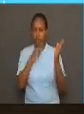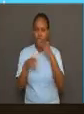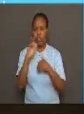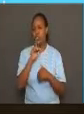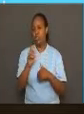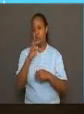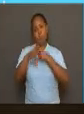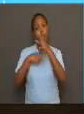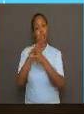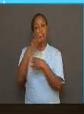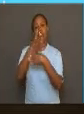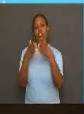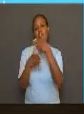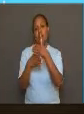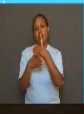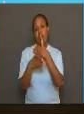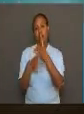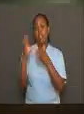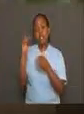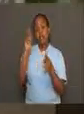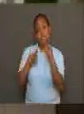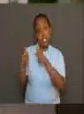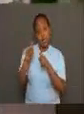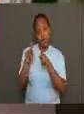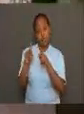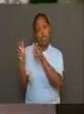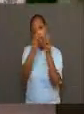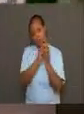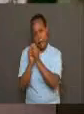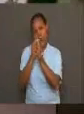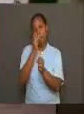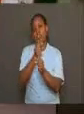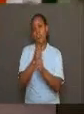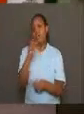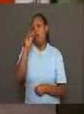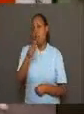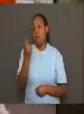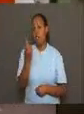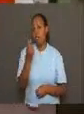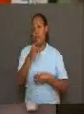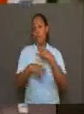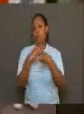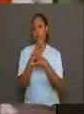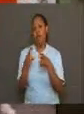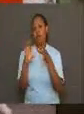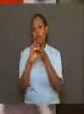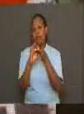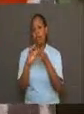the global level, and people need to work together internationally to combat